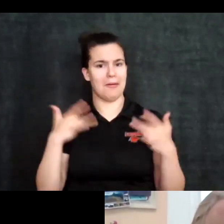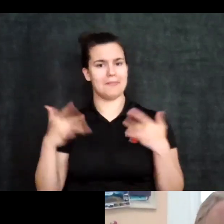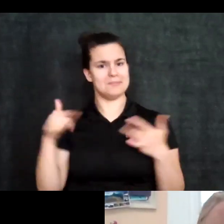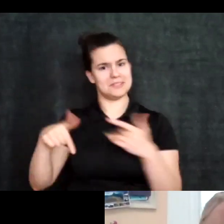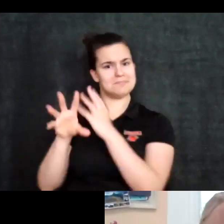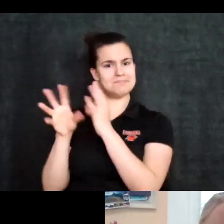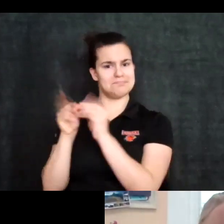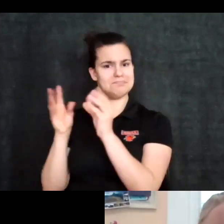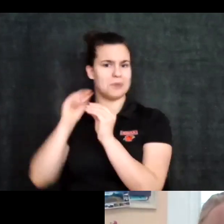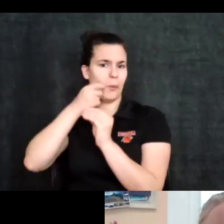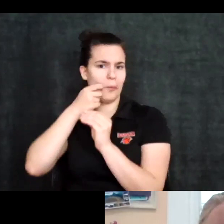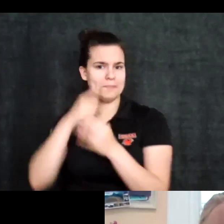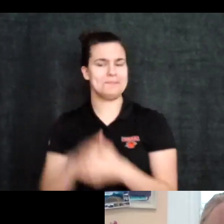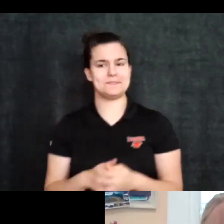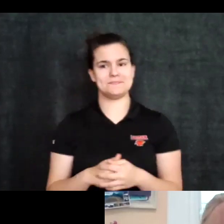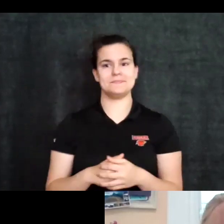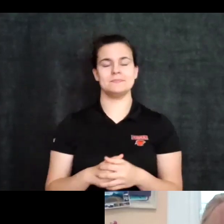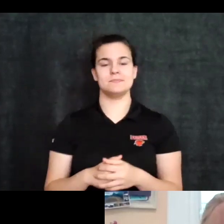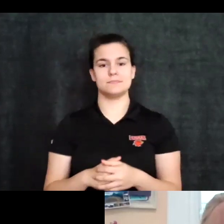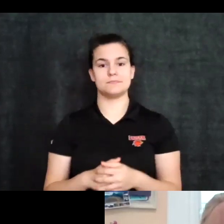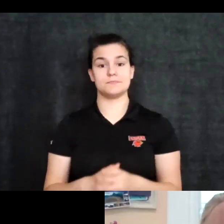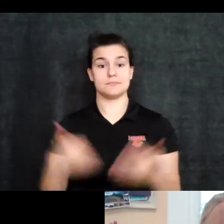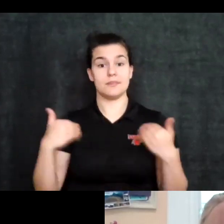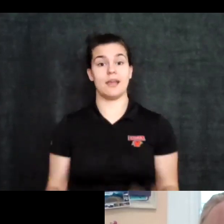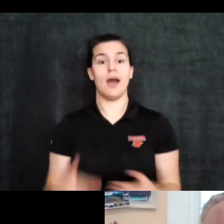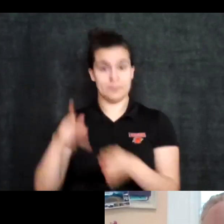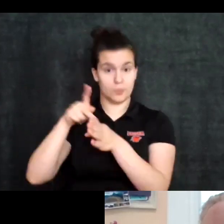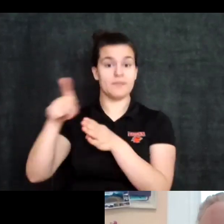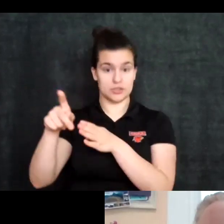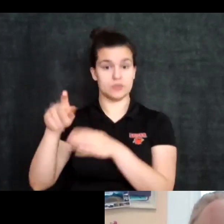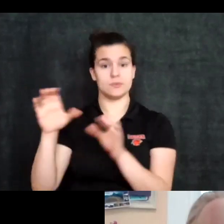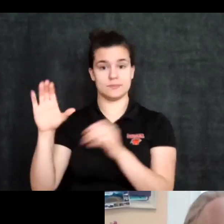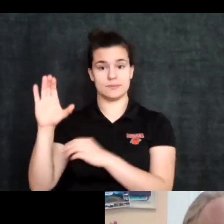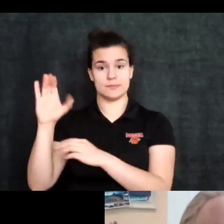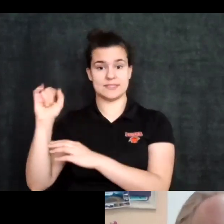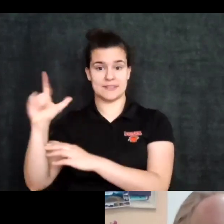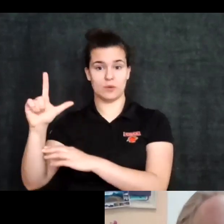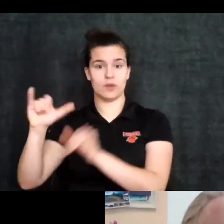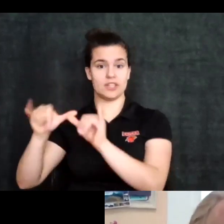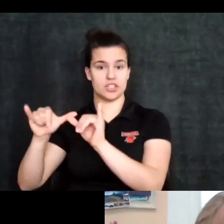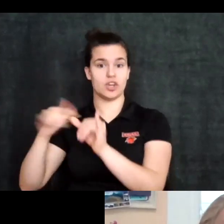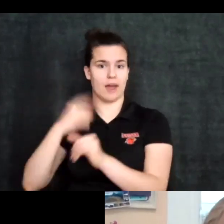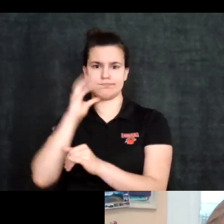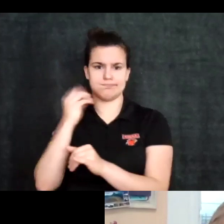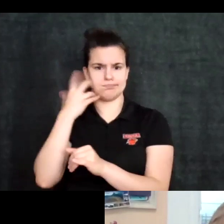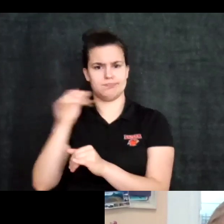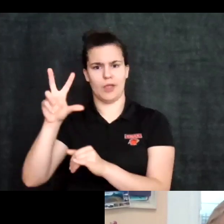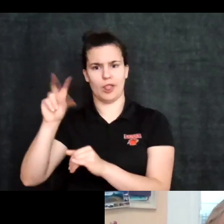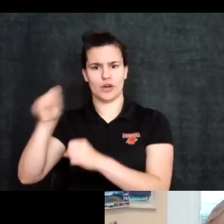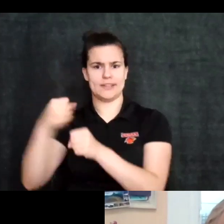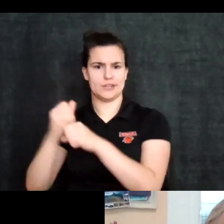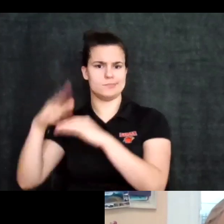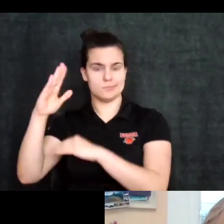session. So I'm a professional civil engineer with over 30 years of experience. I graduated from Lamar with a bachelor's